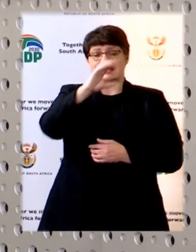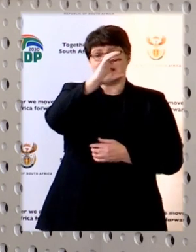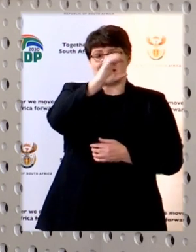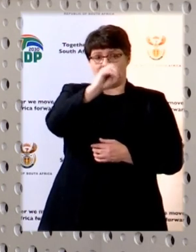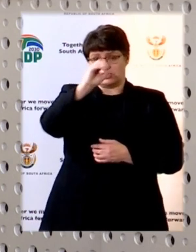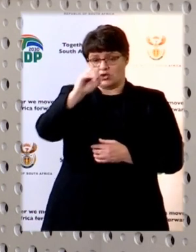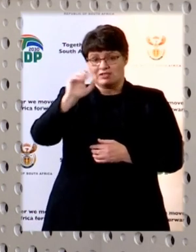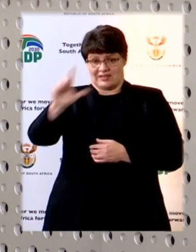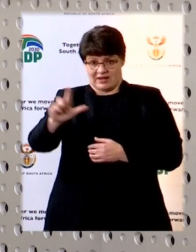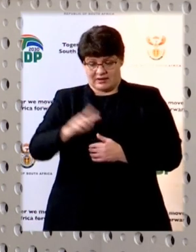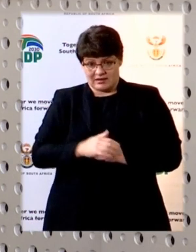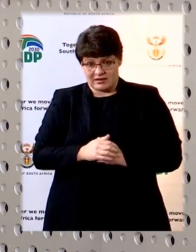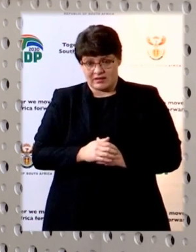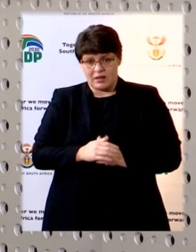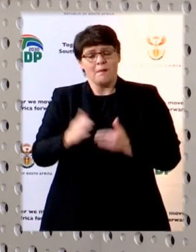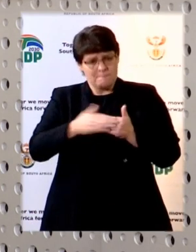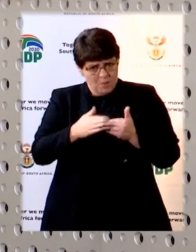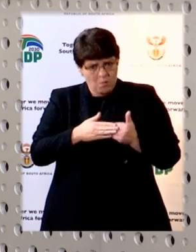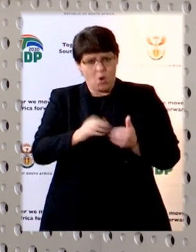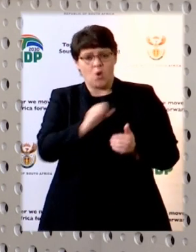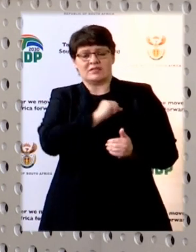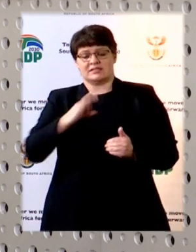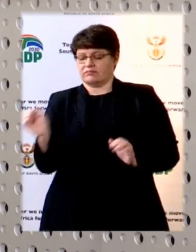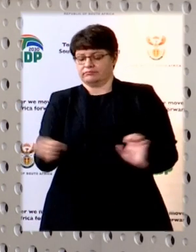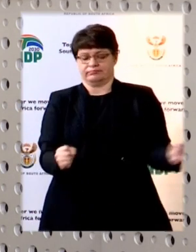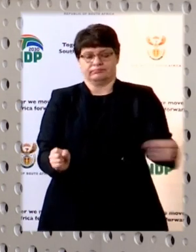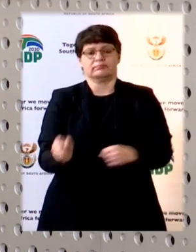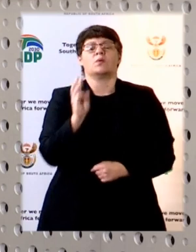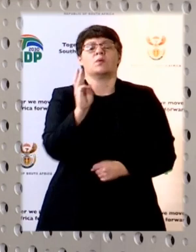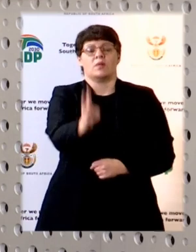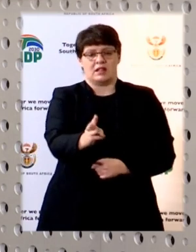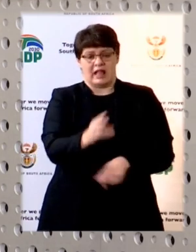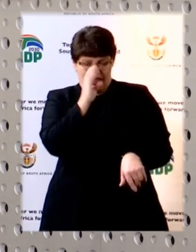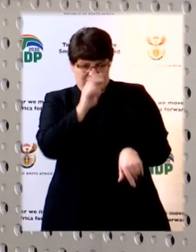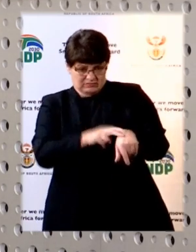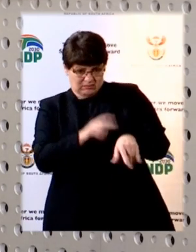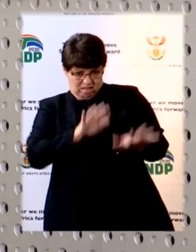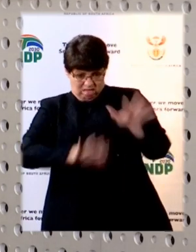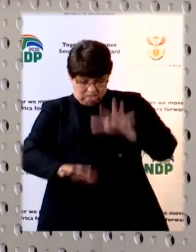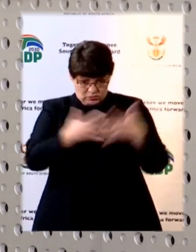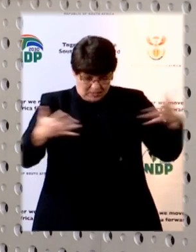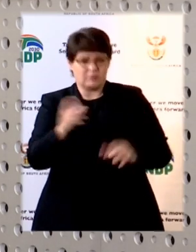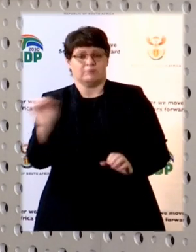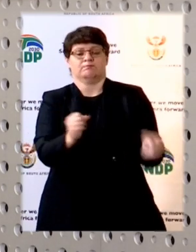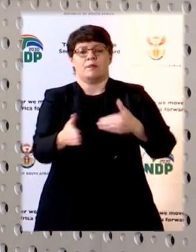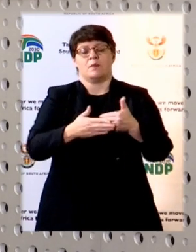0800-030-007. More call center agents will be added should the need arises.